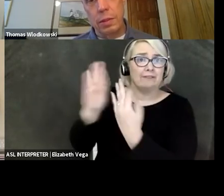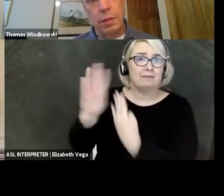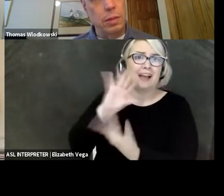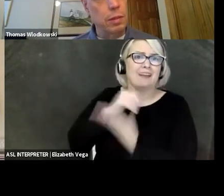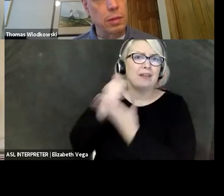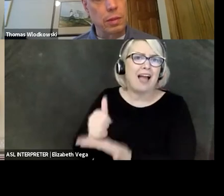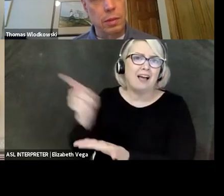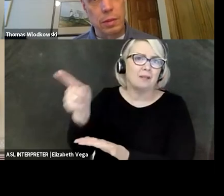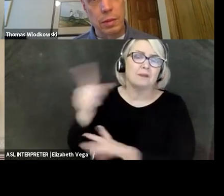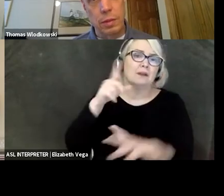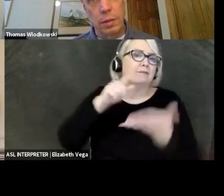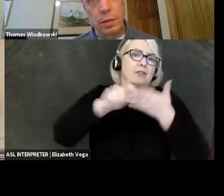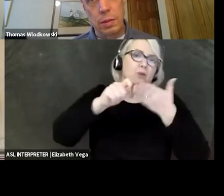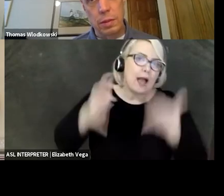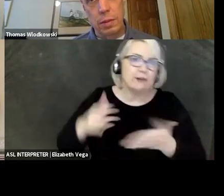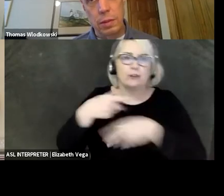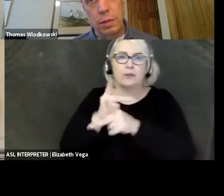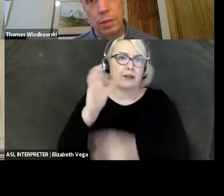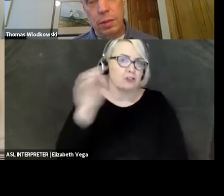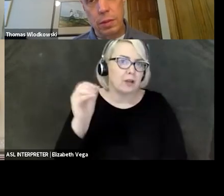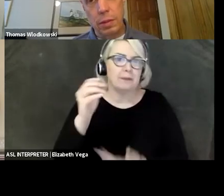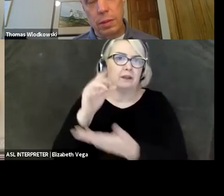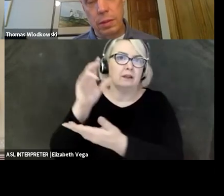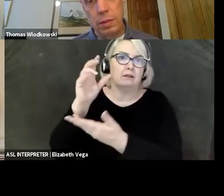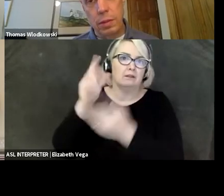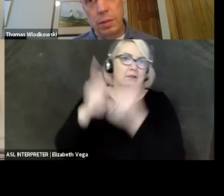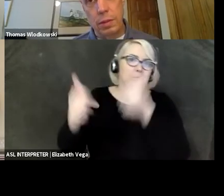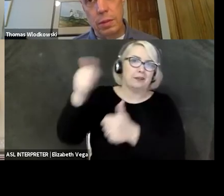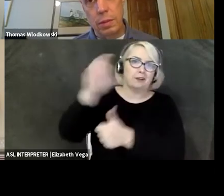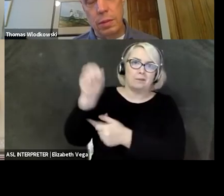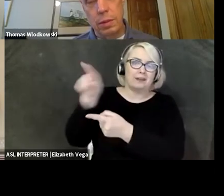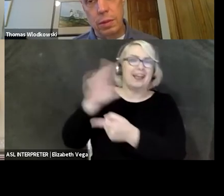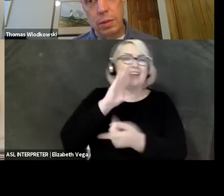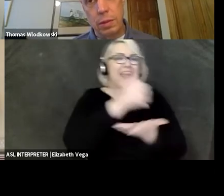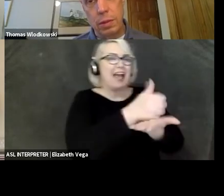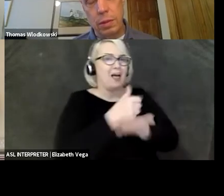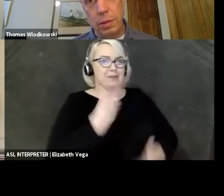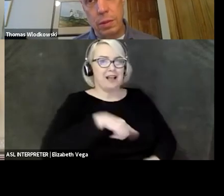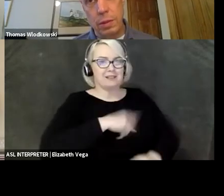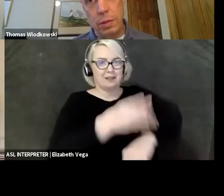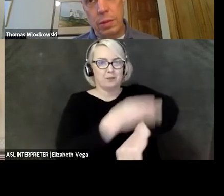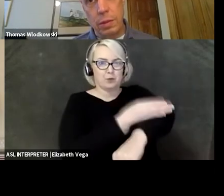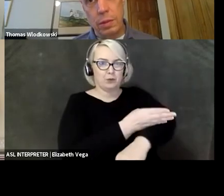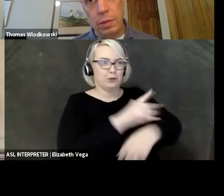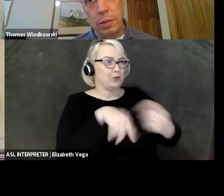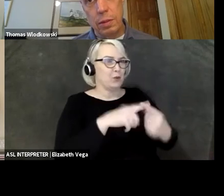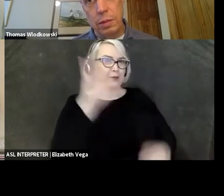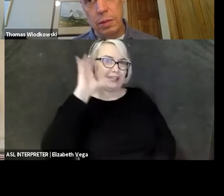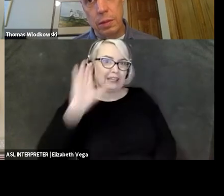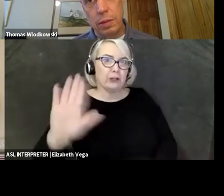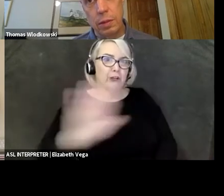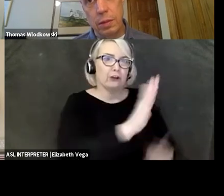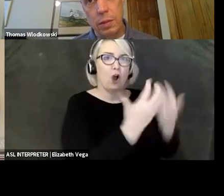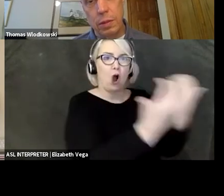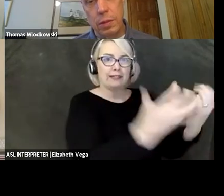it or the provider, the production company. And that helps us get better at what we do. So it's changing all the time. I mean,